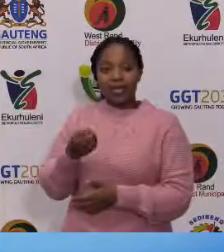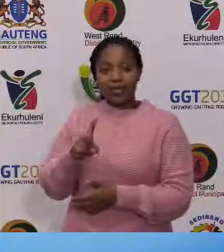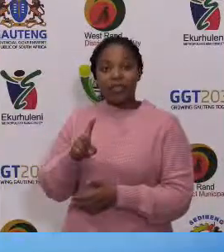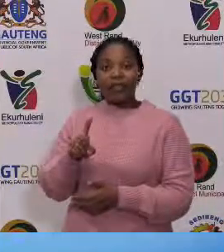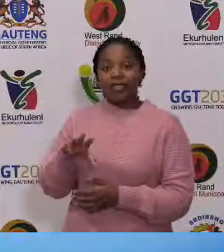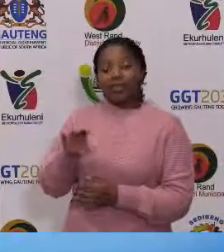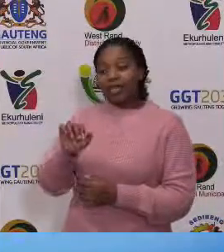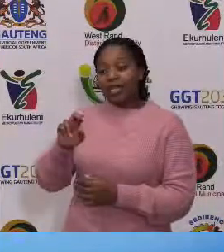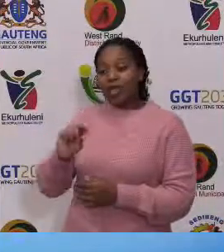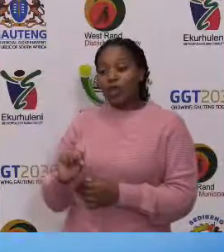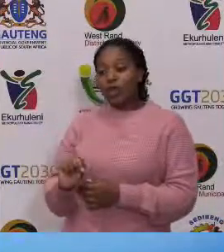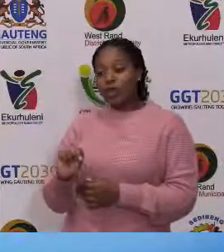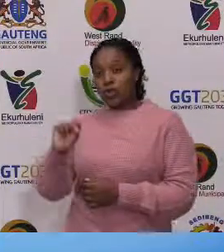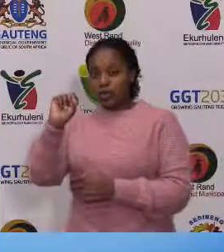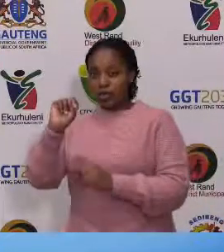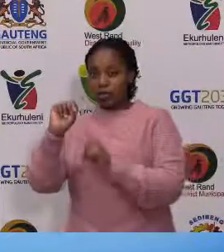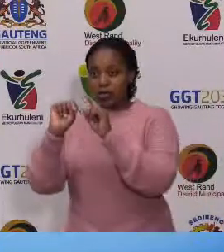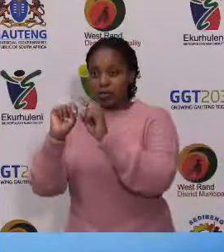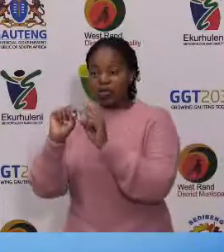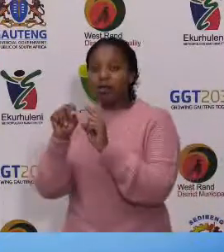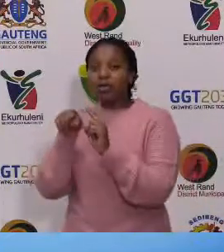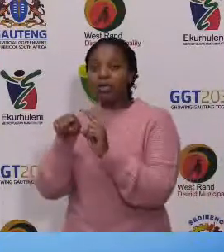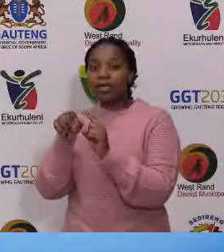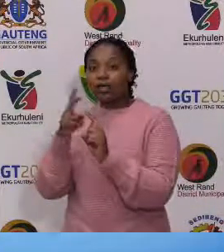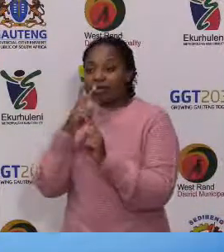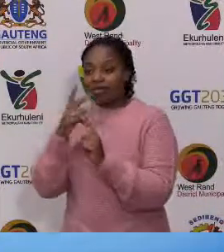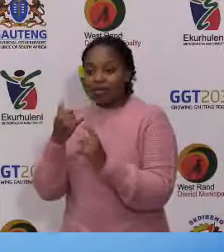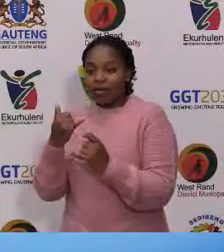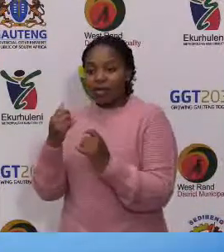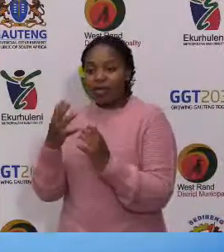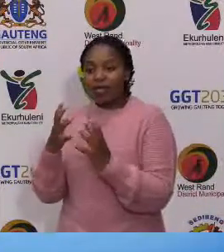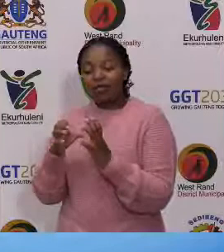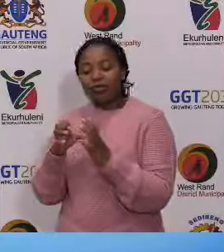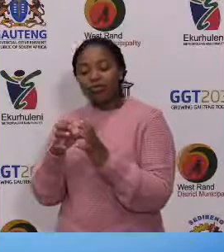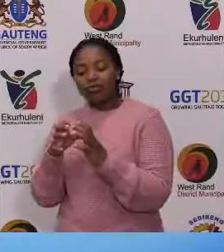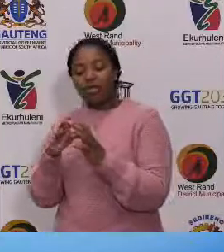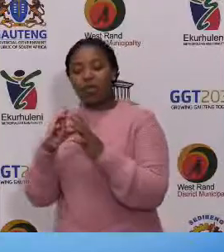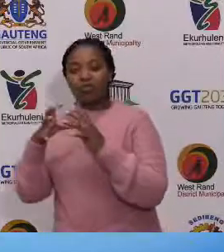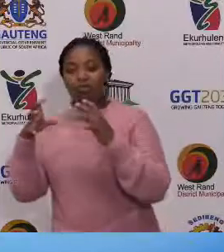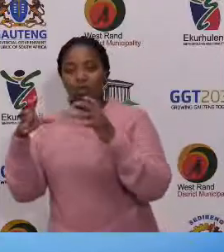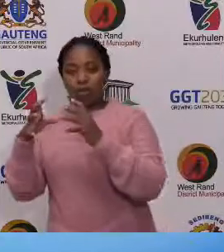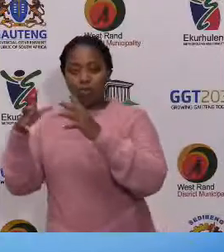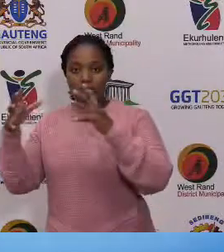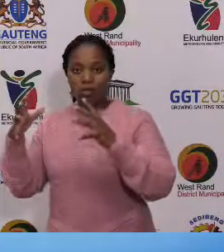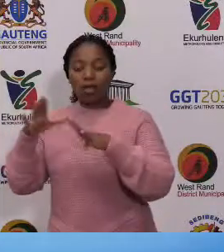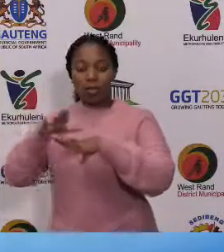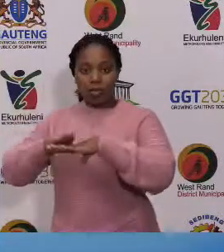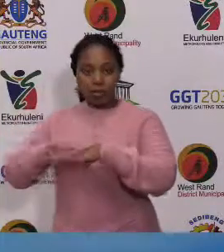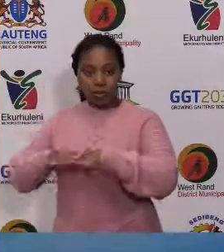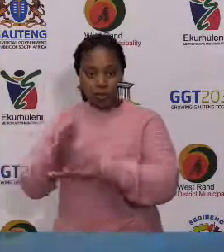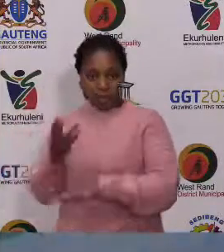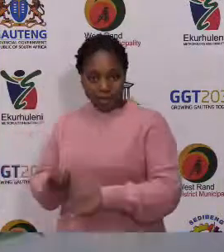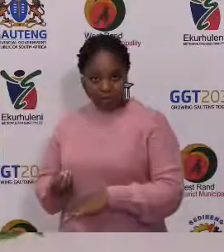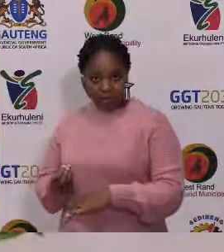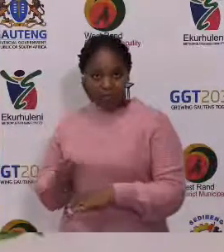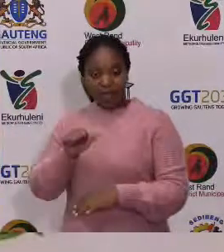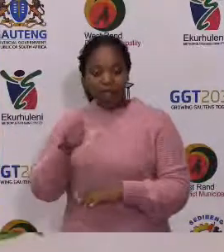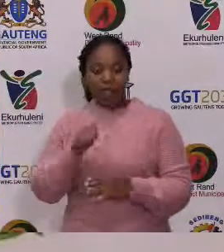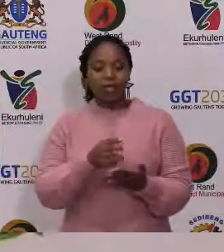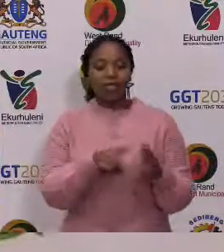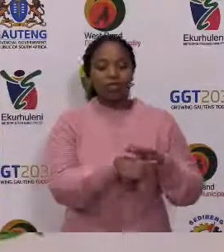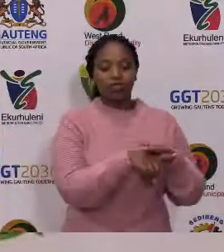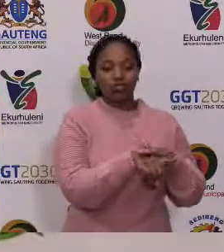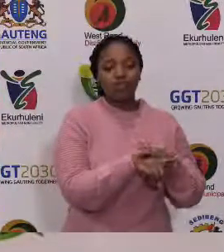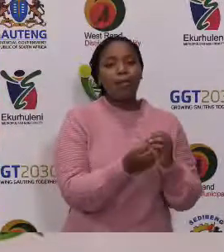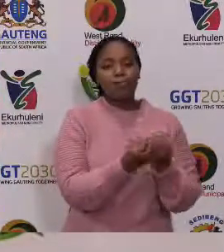Johannesburg where the risk is now growing, and that is a very source of concern. Some districts have, most of them